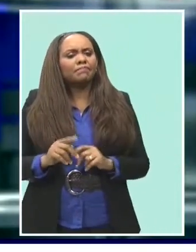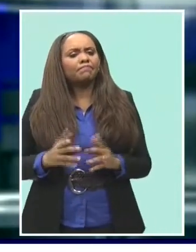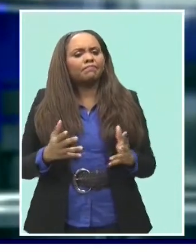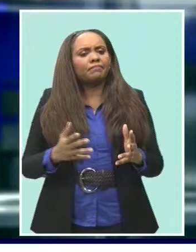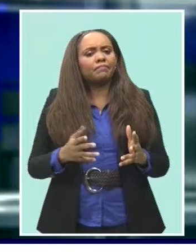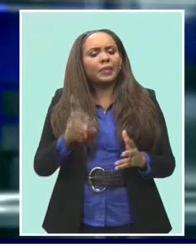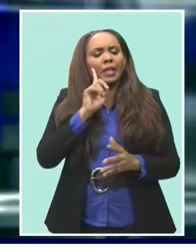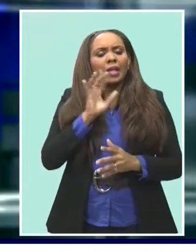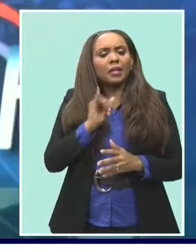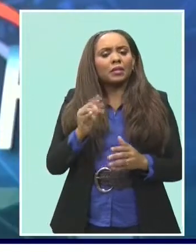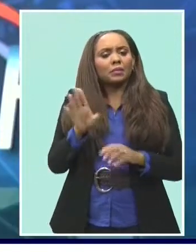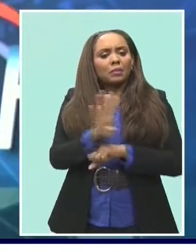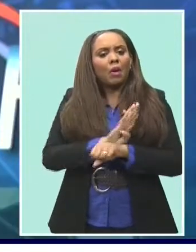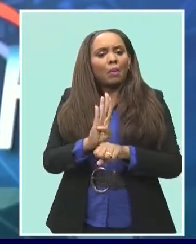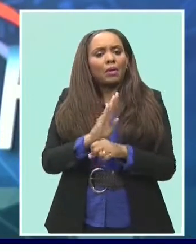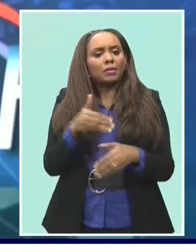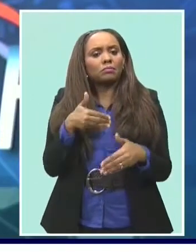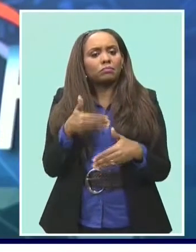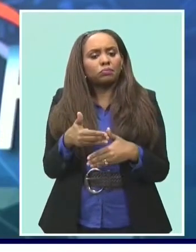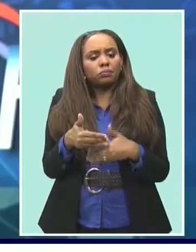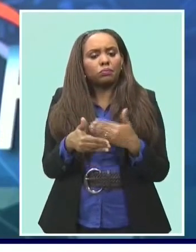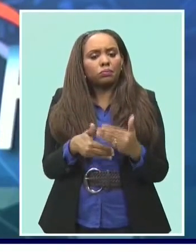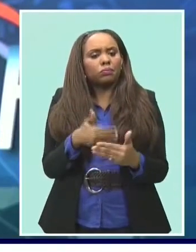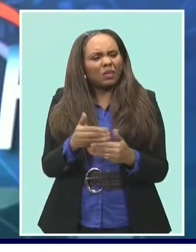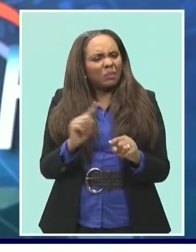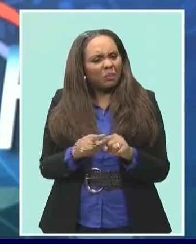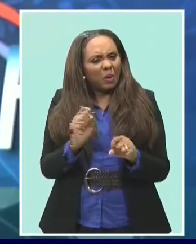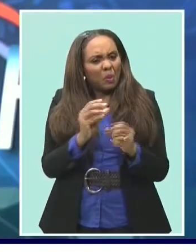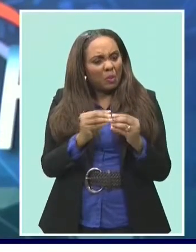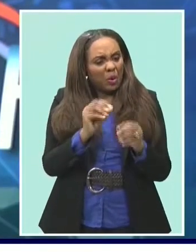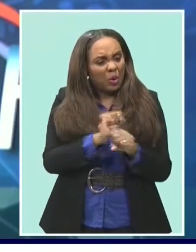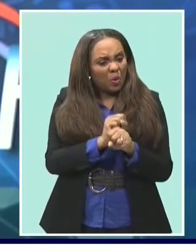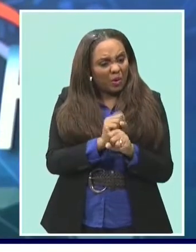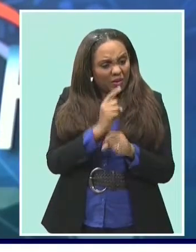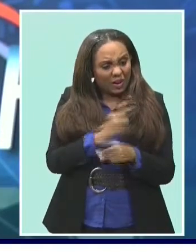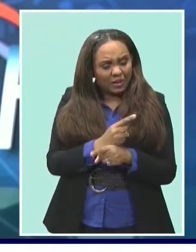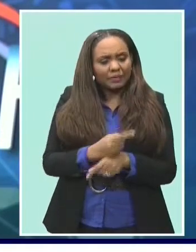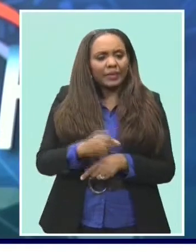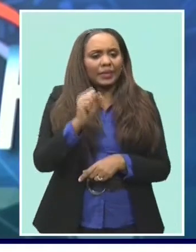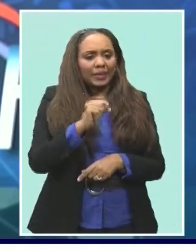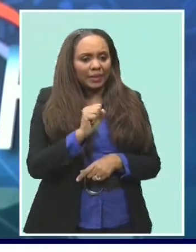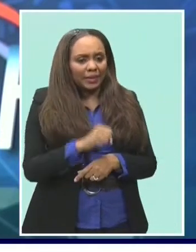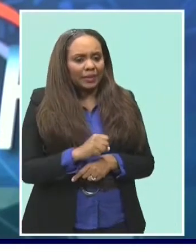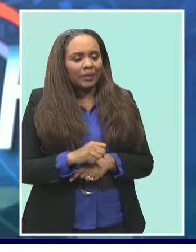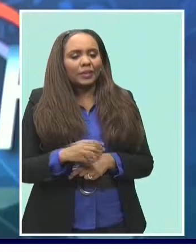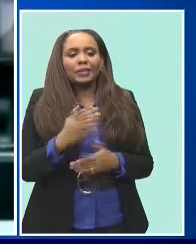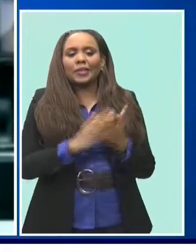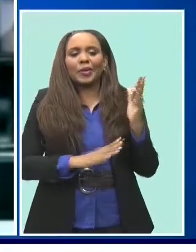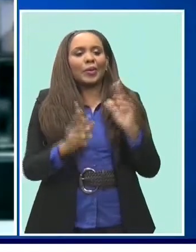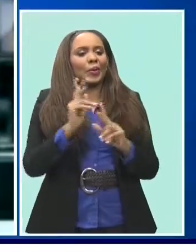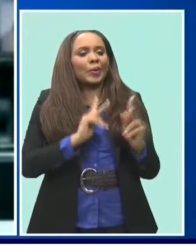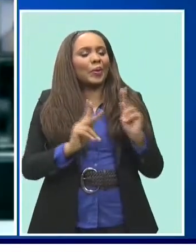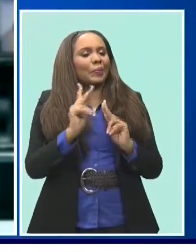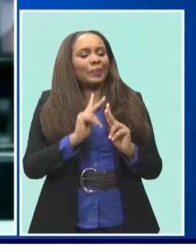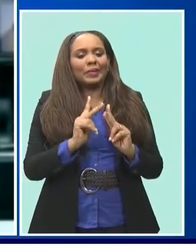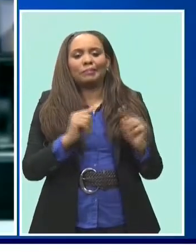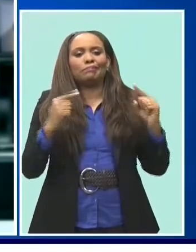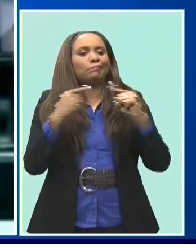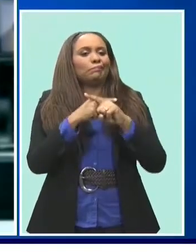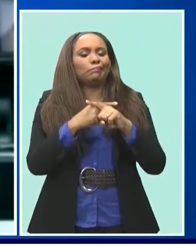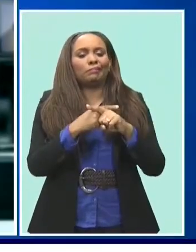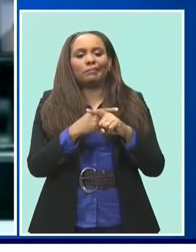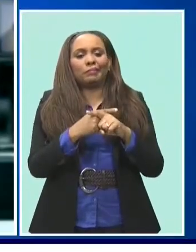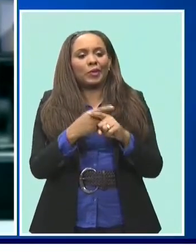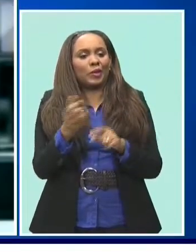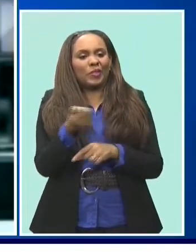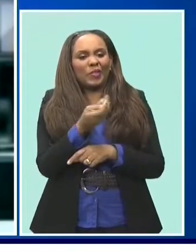Barbados has made some strides, but clearly there's still some more work to be done. get